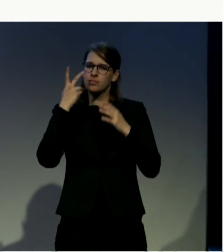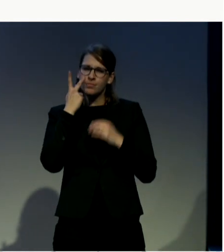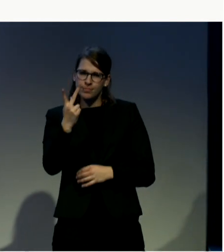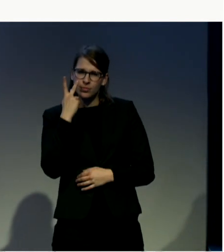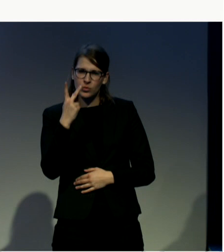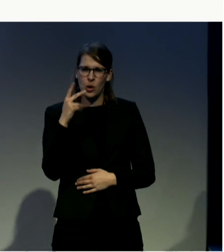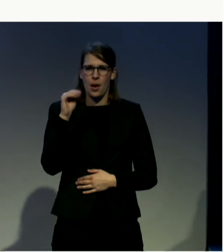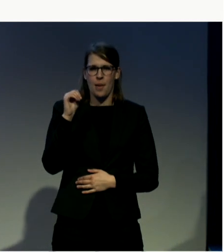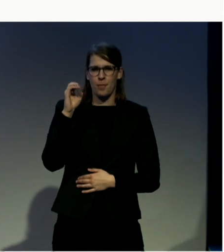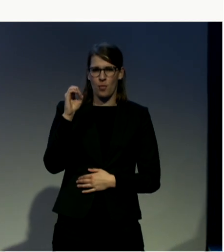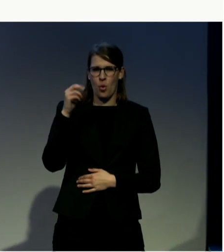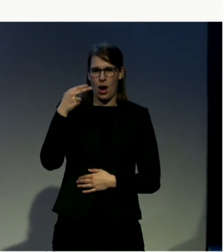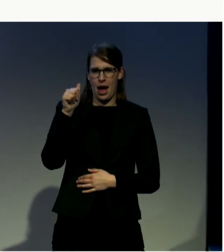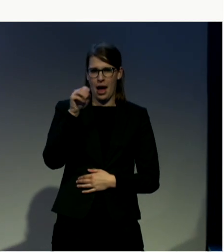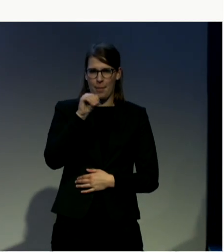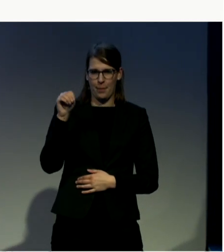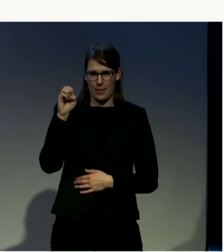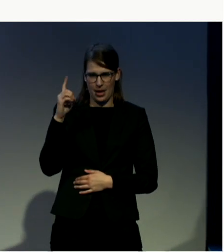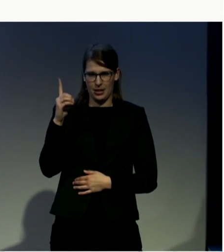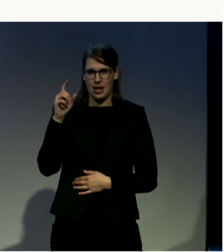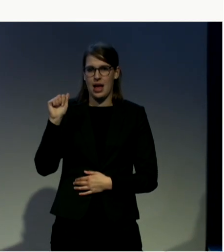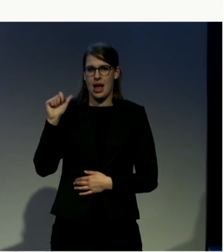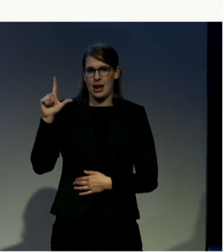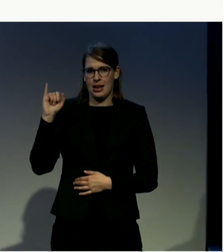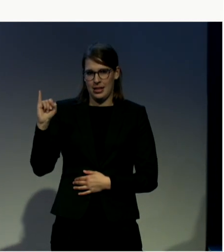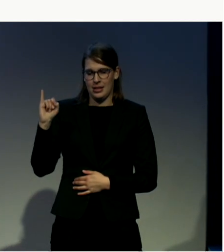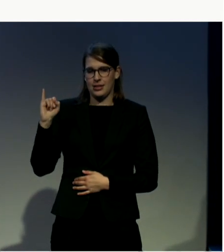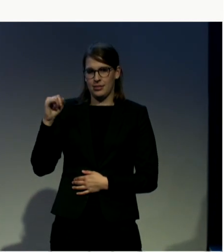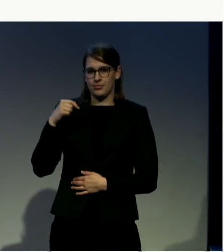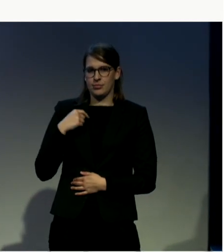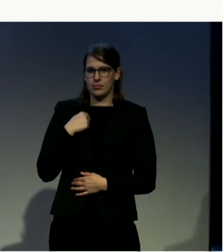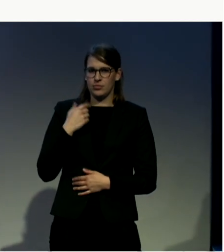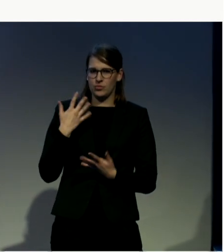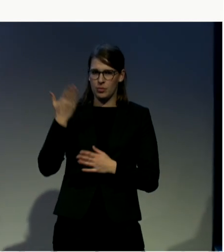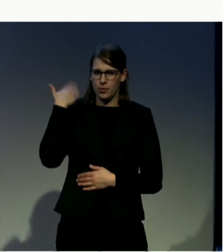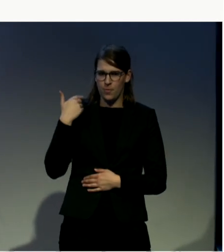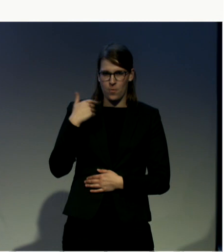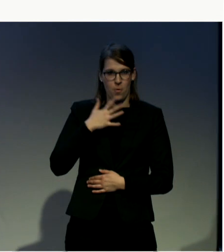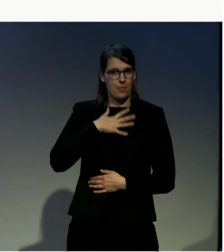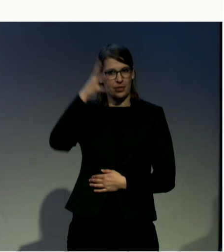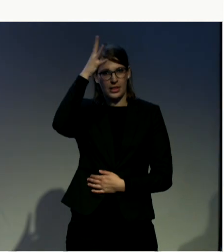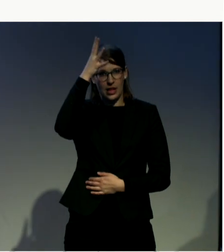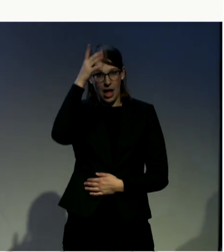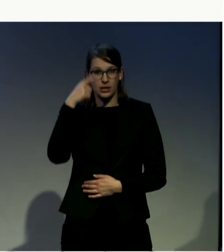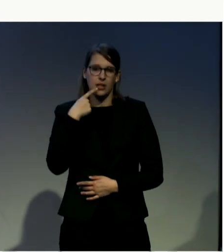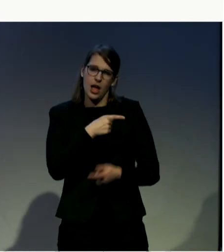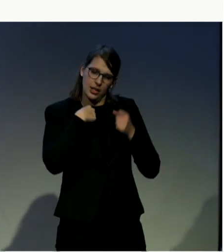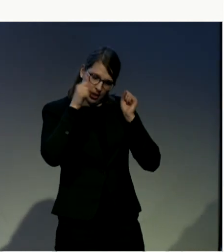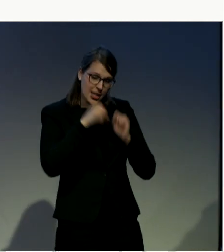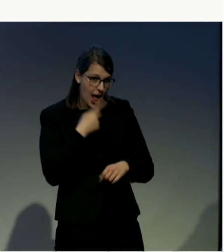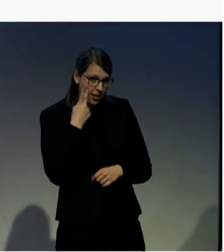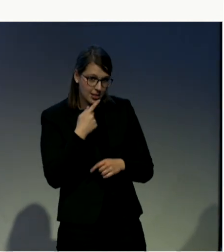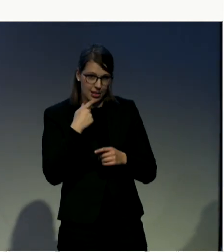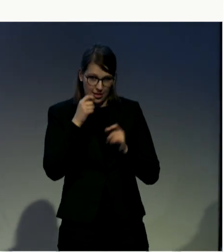watch programs on TV, would allow us to watch certain programs that we were never allowed to watch. And I remember very, very clearly, one